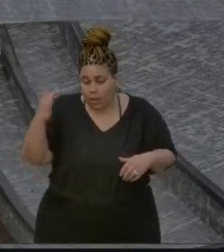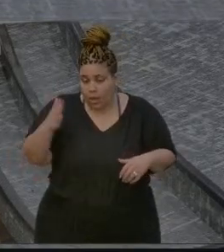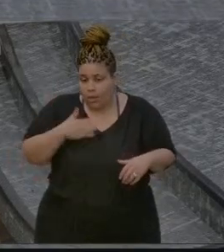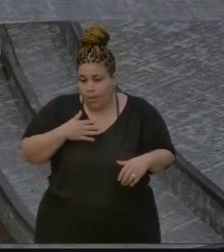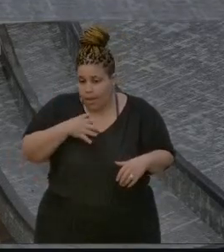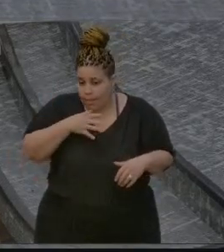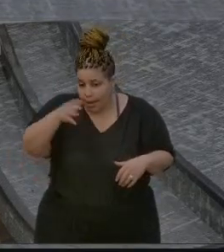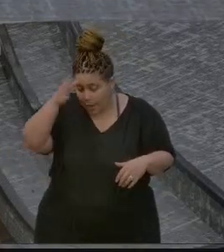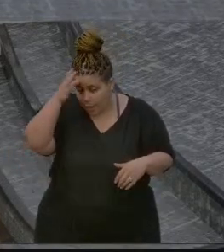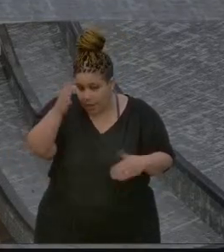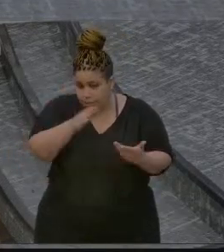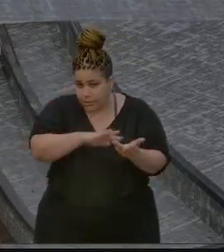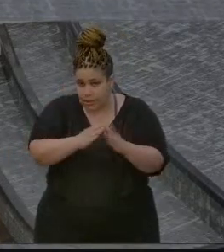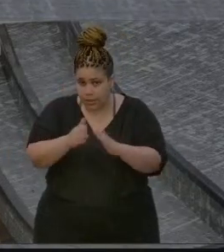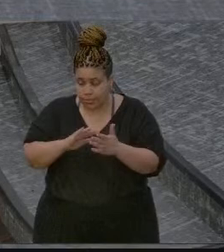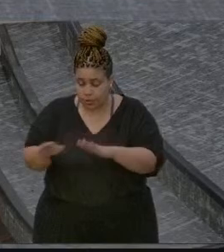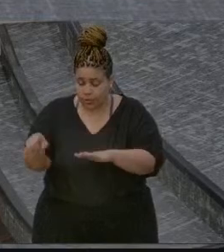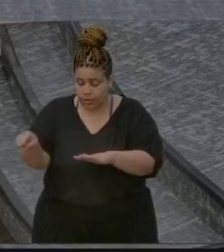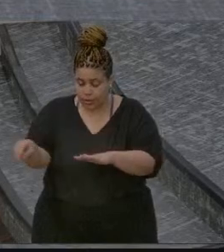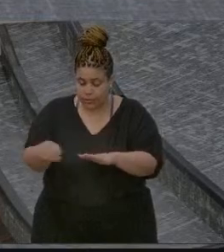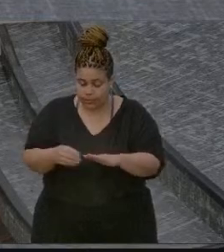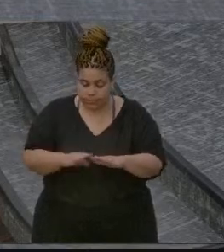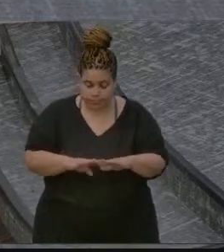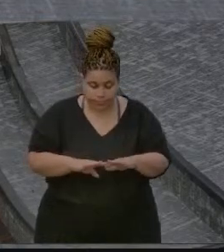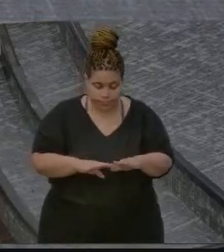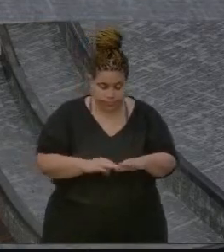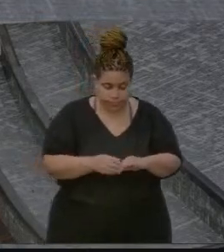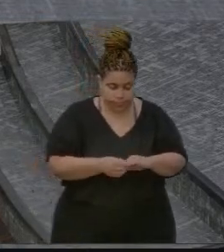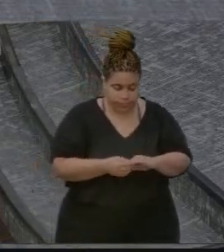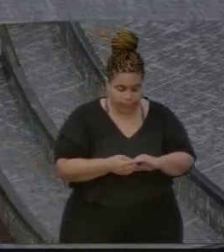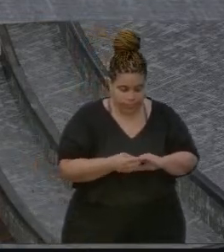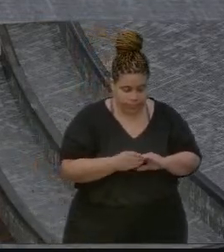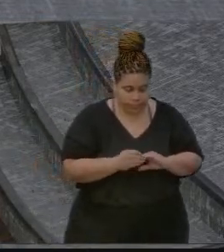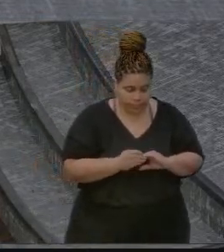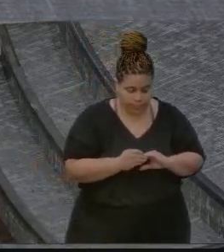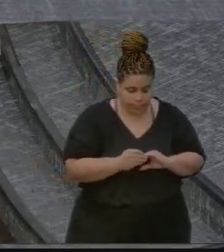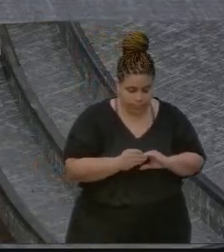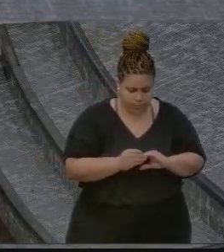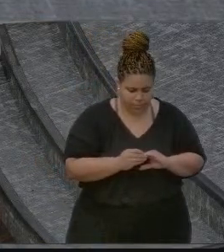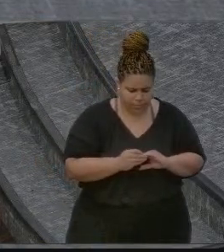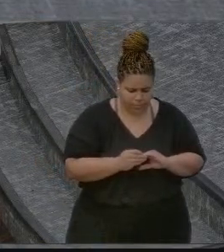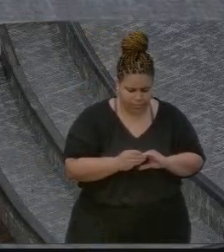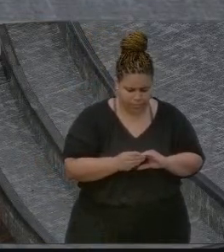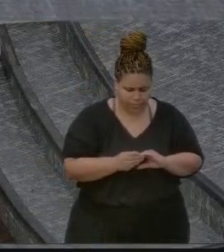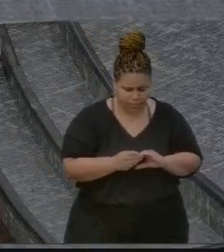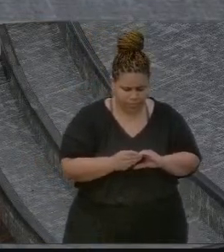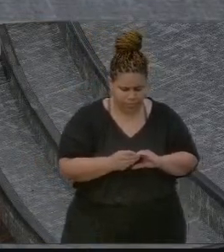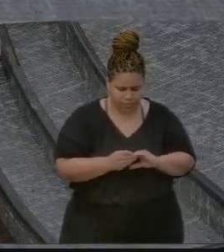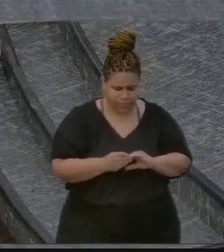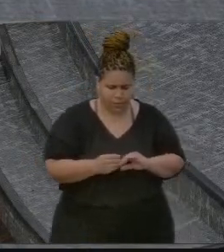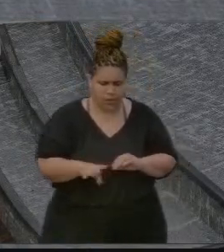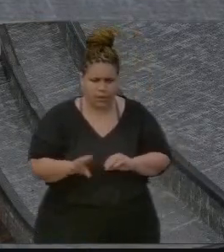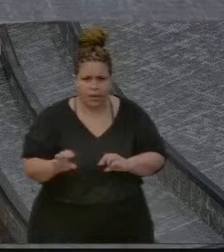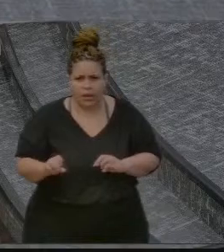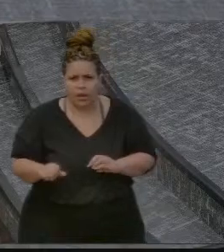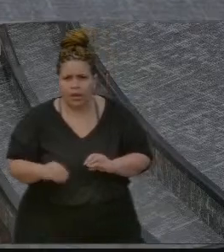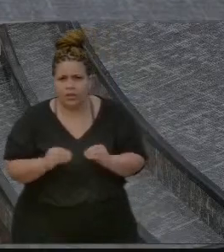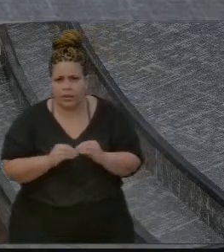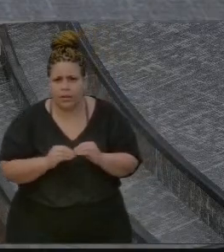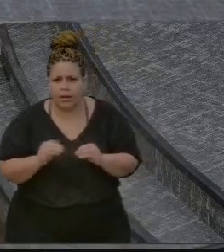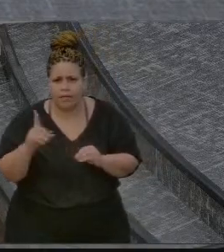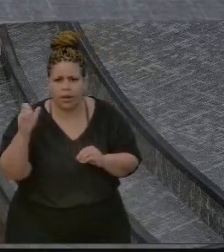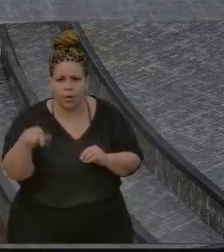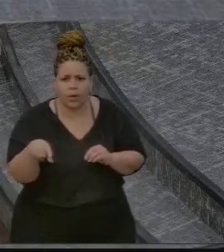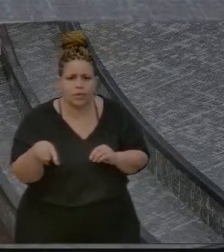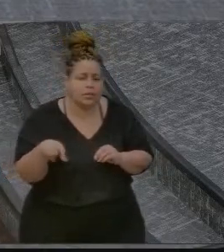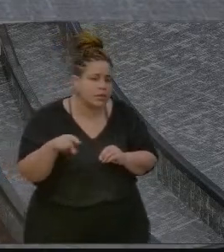in the community. I'll leave it there. The other thing, I don't know if it's more of a question, but I want to know if we still